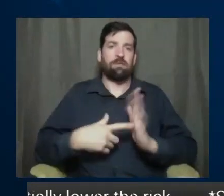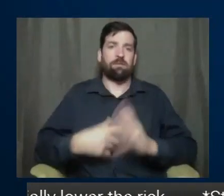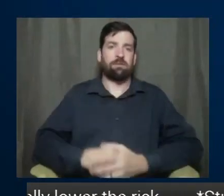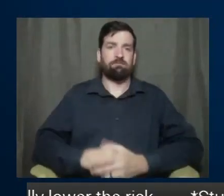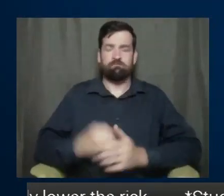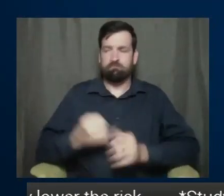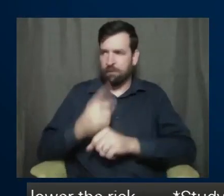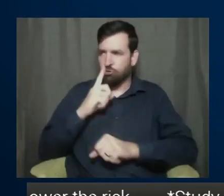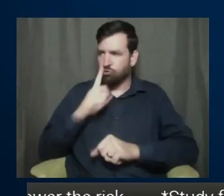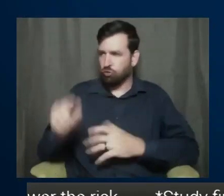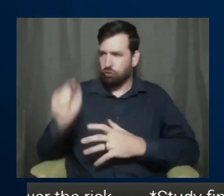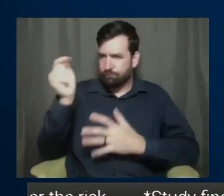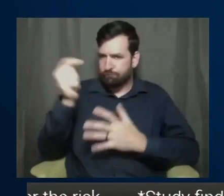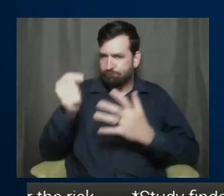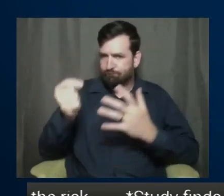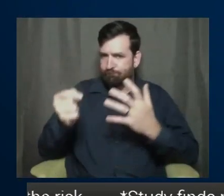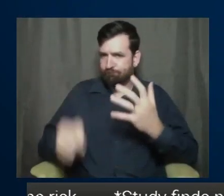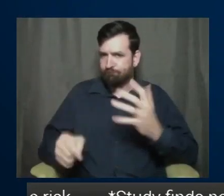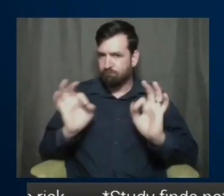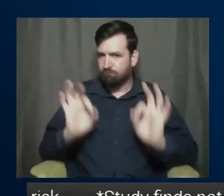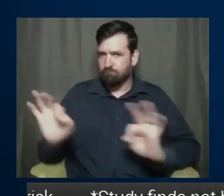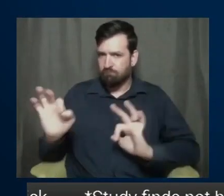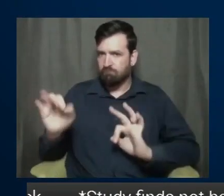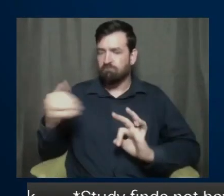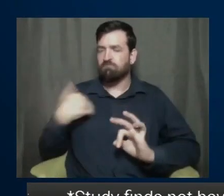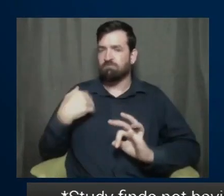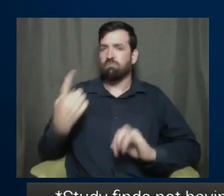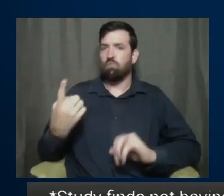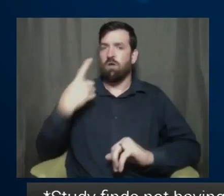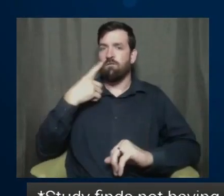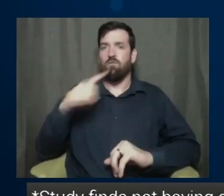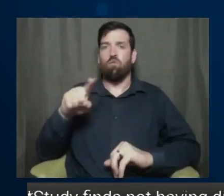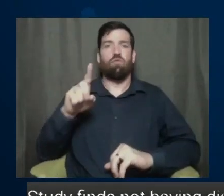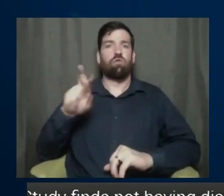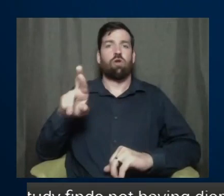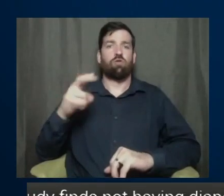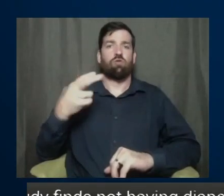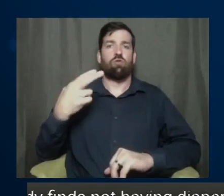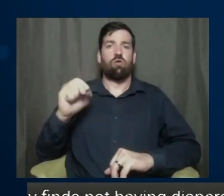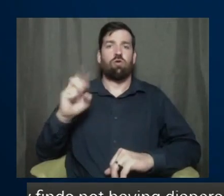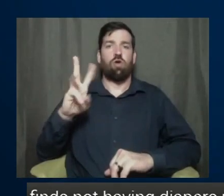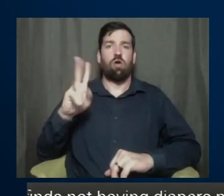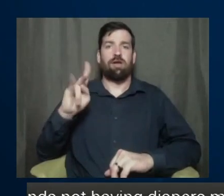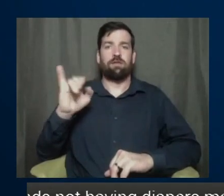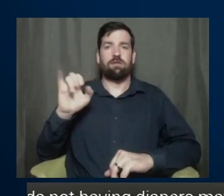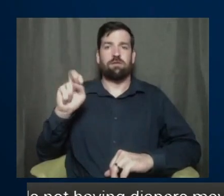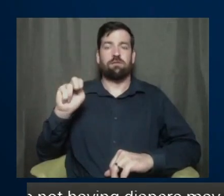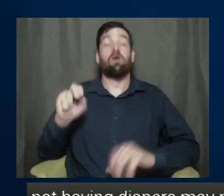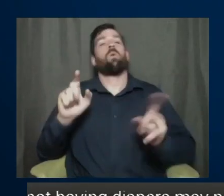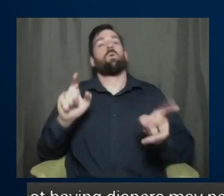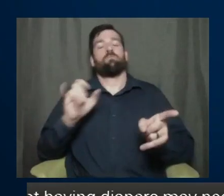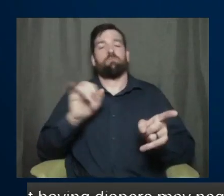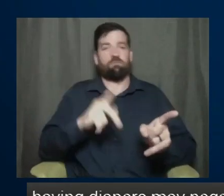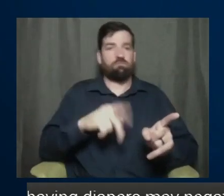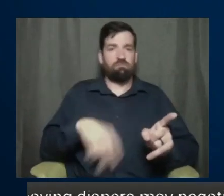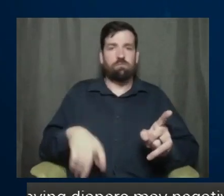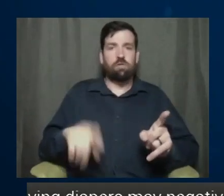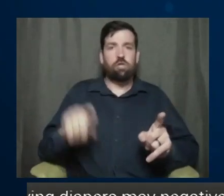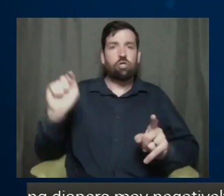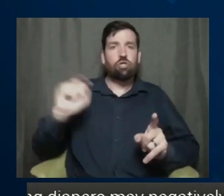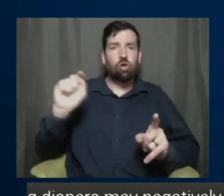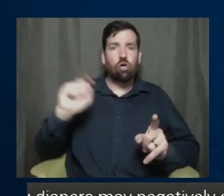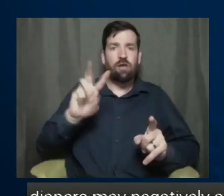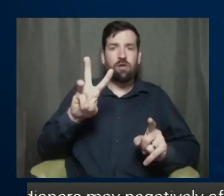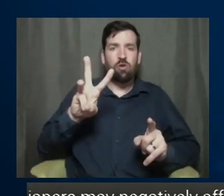my questions because I do have one for Dr. Hawkinson. Well, actually, Fanny wants to know, do you know about the urine wick machine to